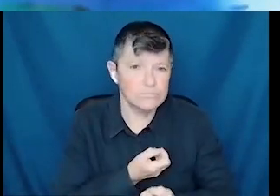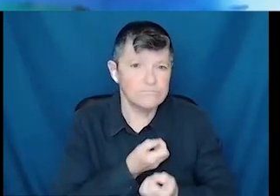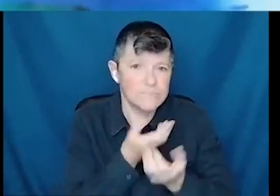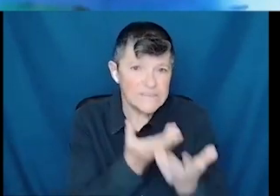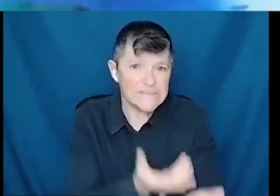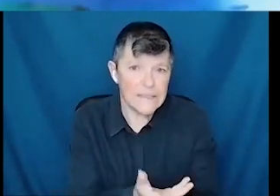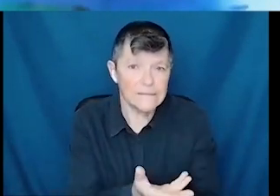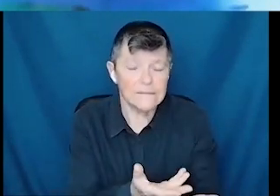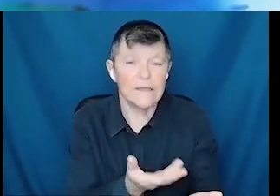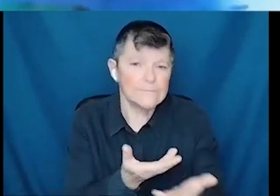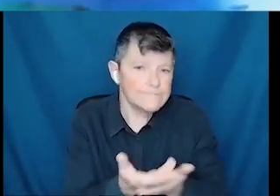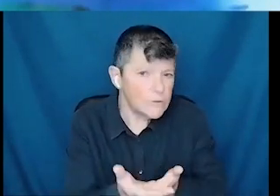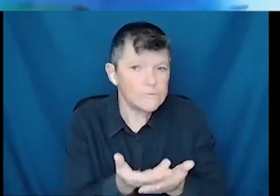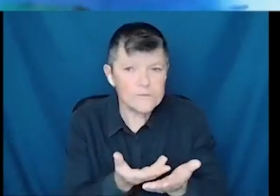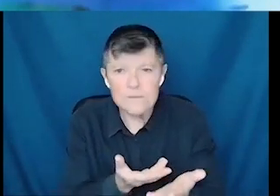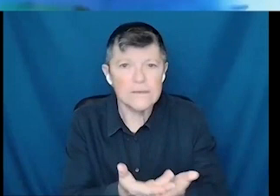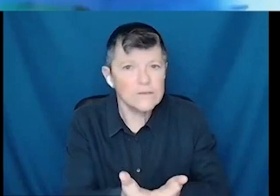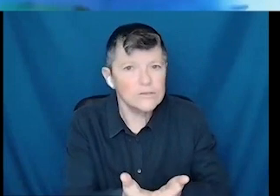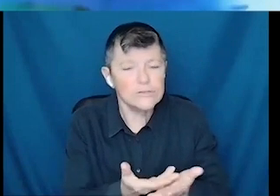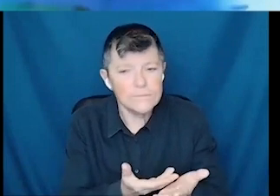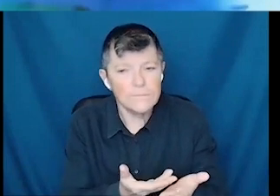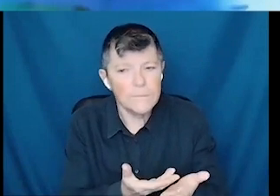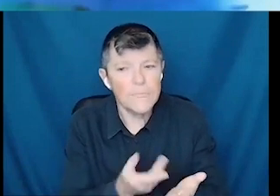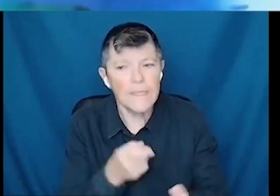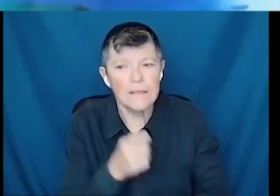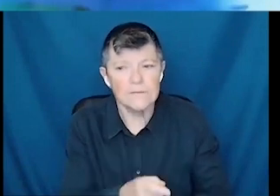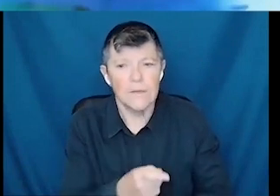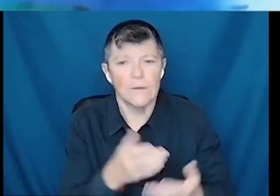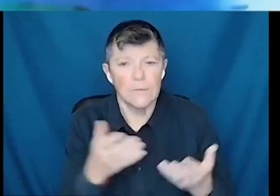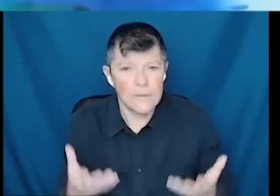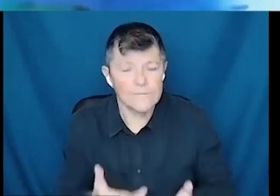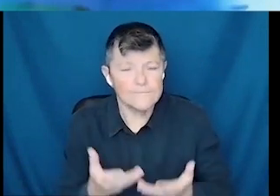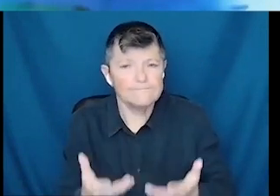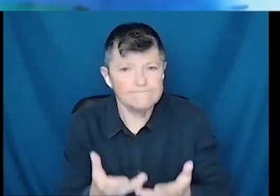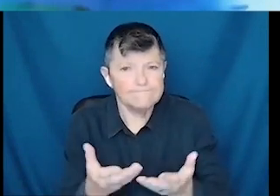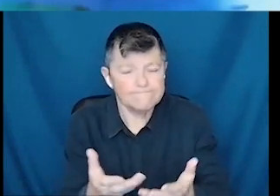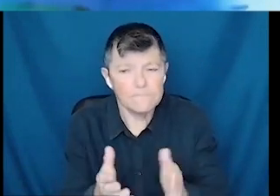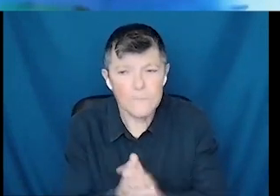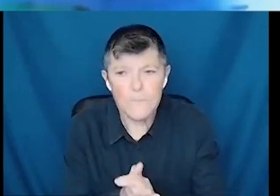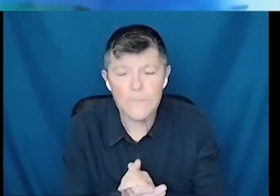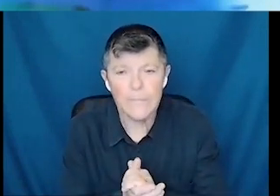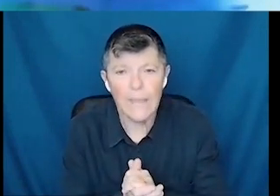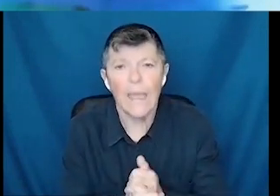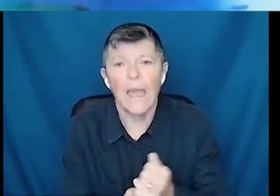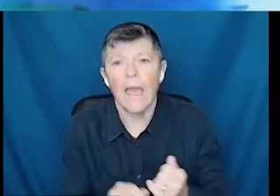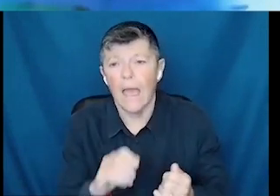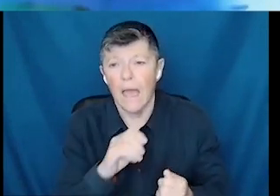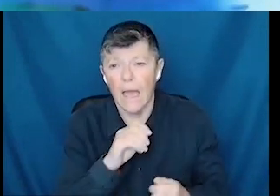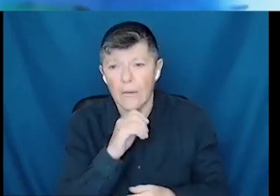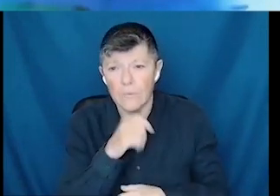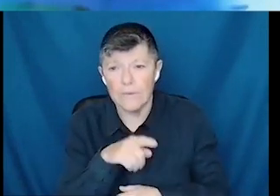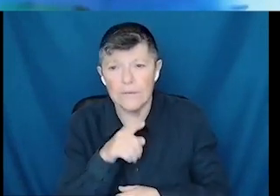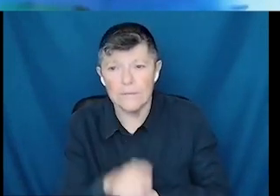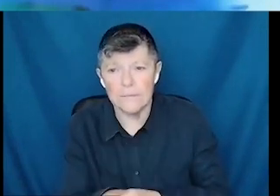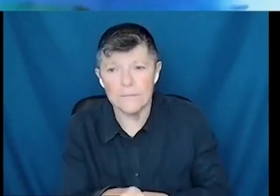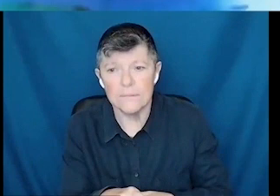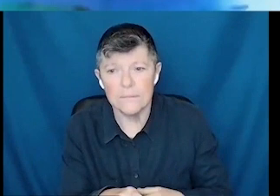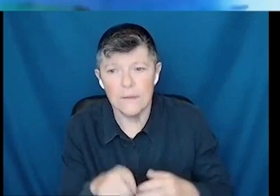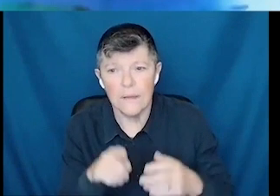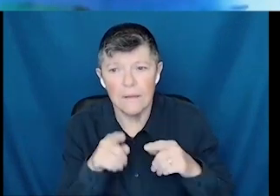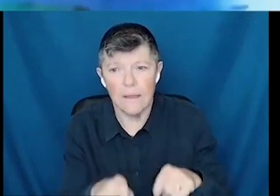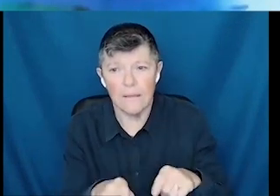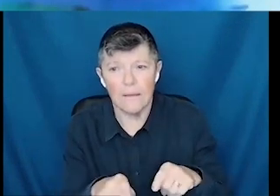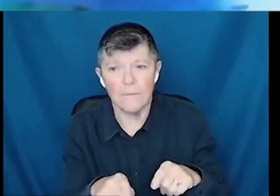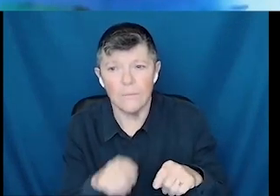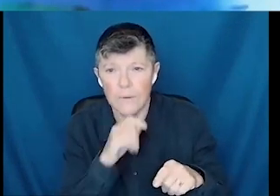will sort of shepherd this along. I will be busting in. I will make light of it, but